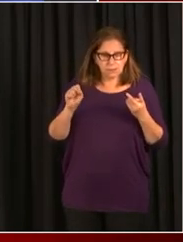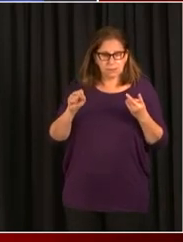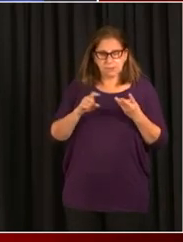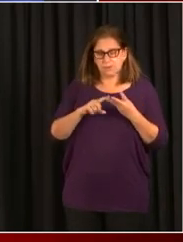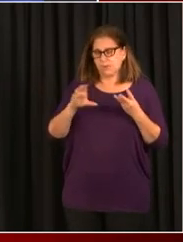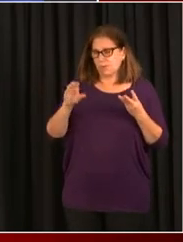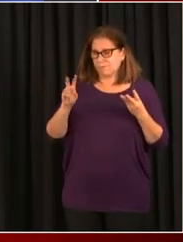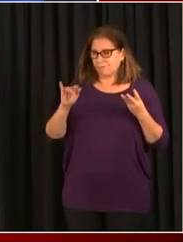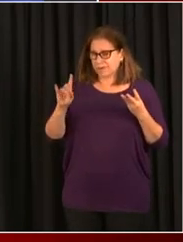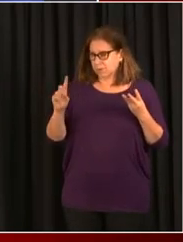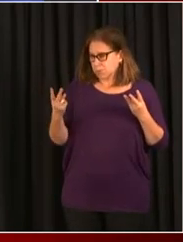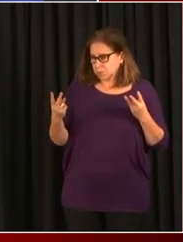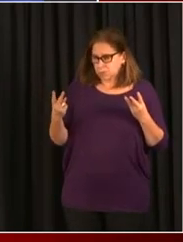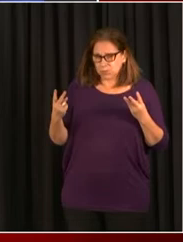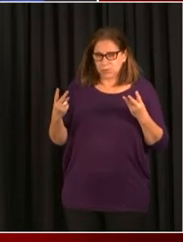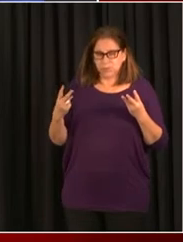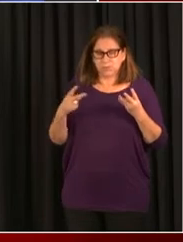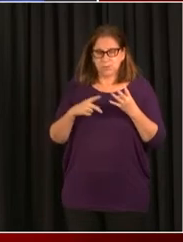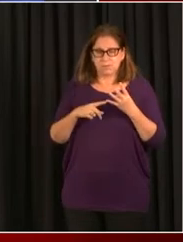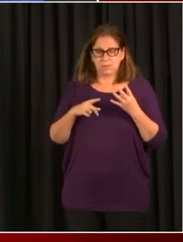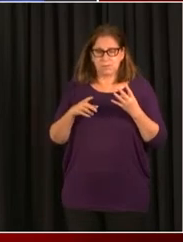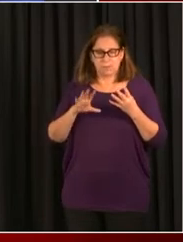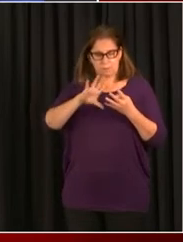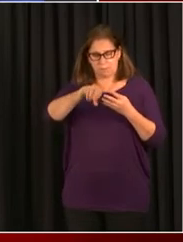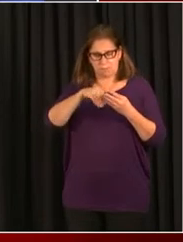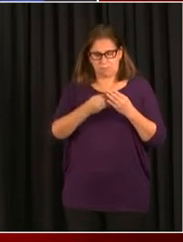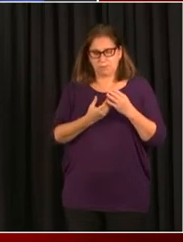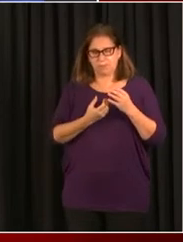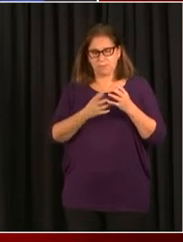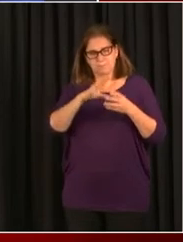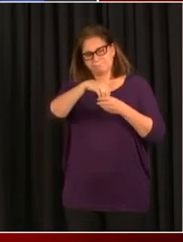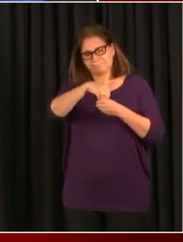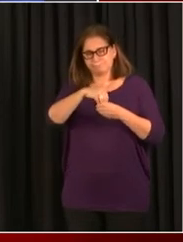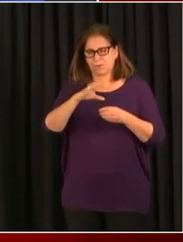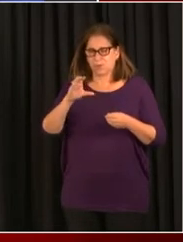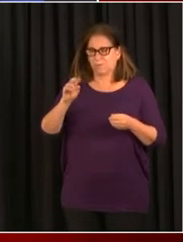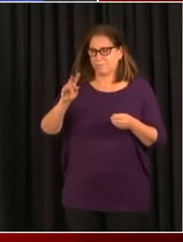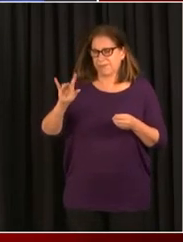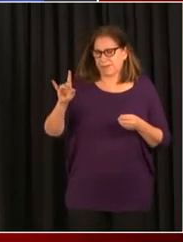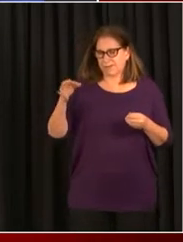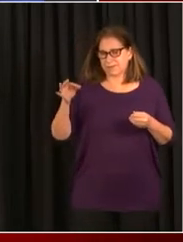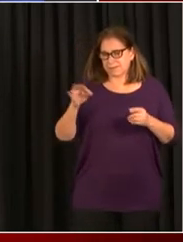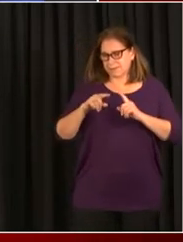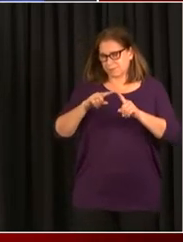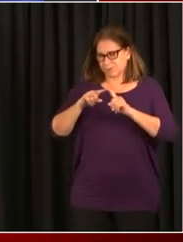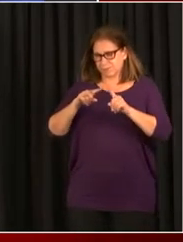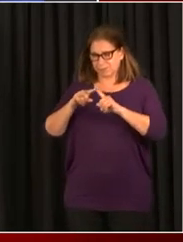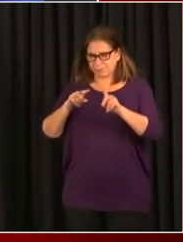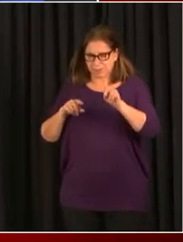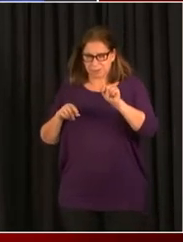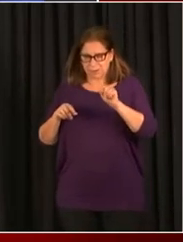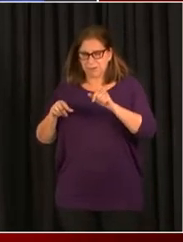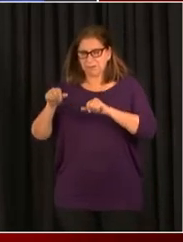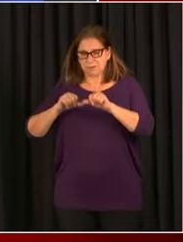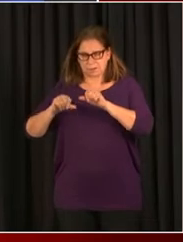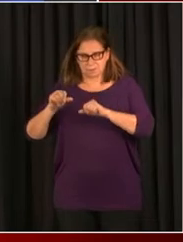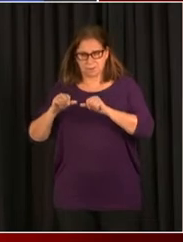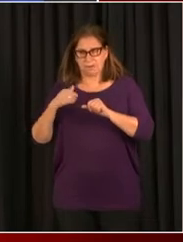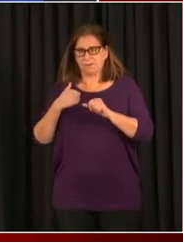We have a scientific advisory committee in the District of Columbia that is comprised of 15 individuals,